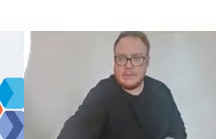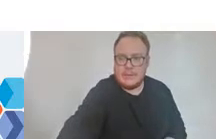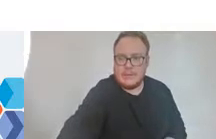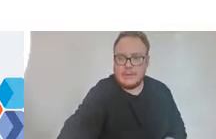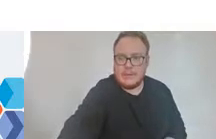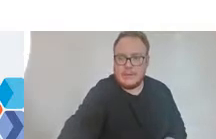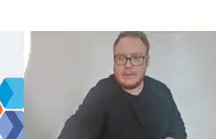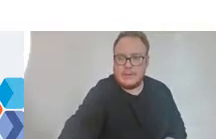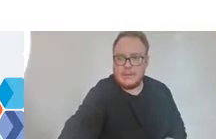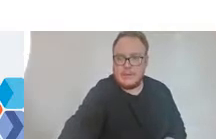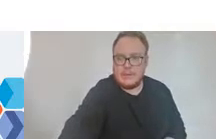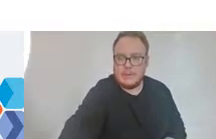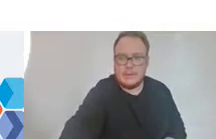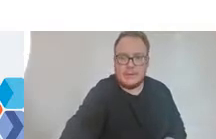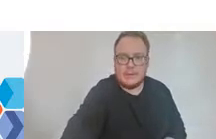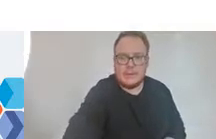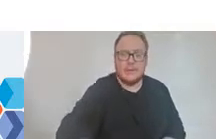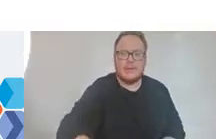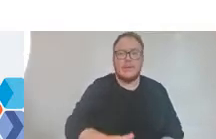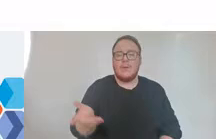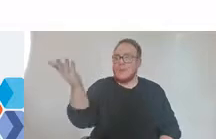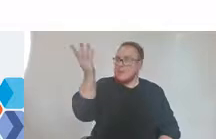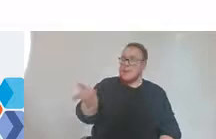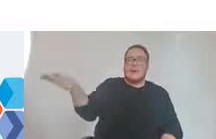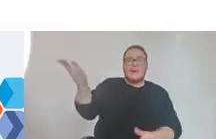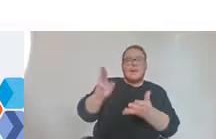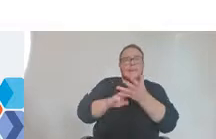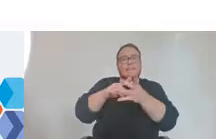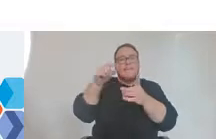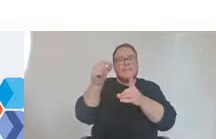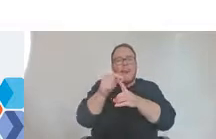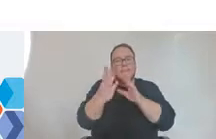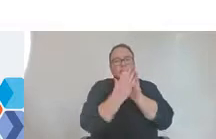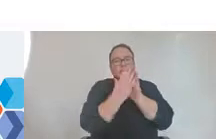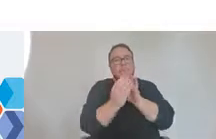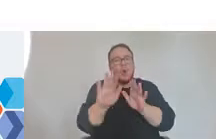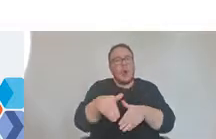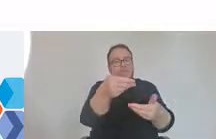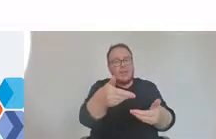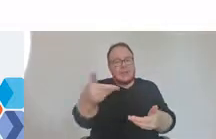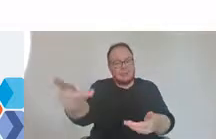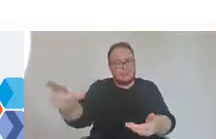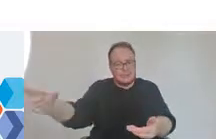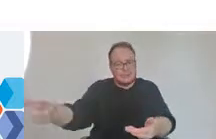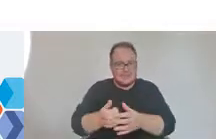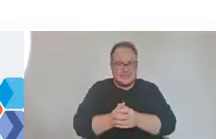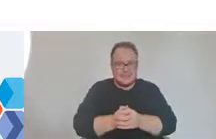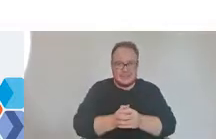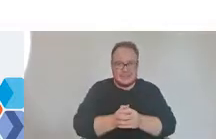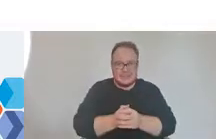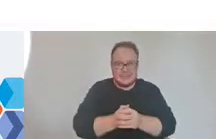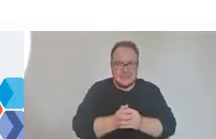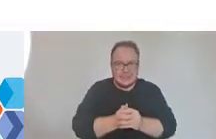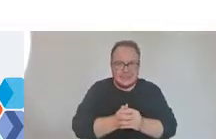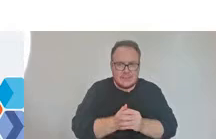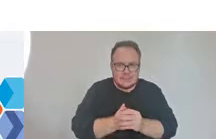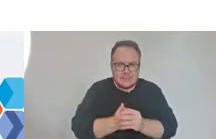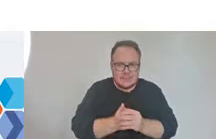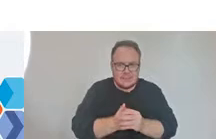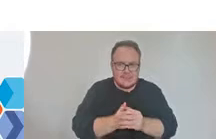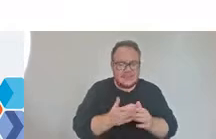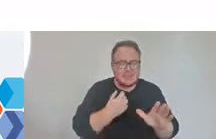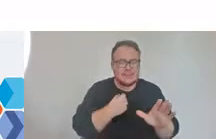This is a map of our model of delivery. As I say, 70% of our vaccine has been delivered through our